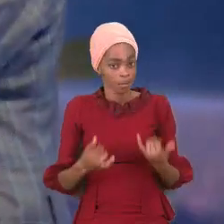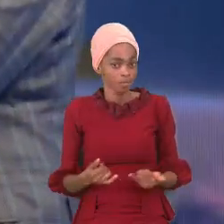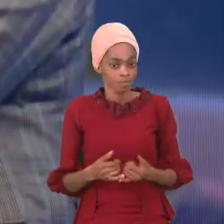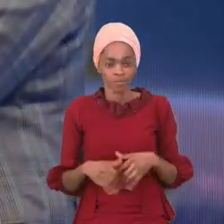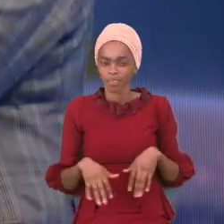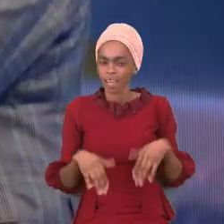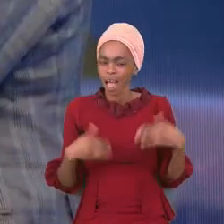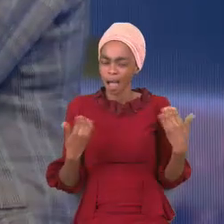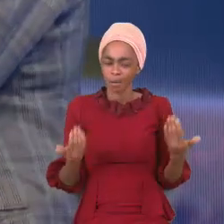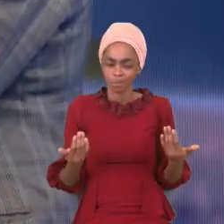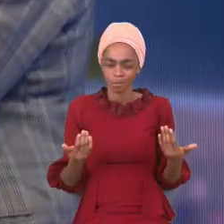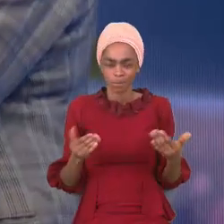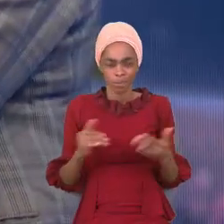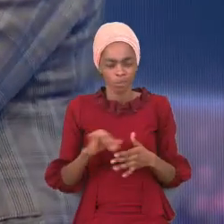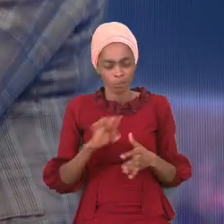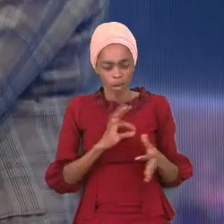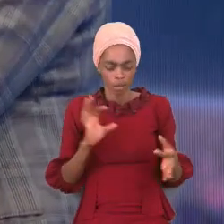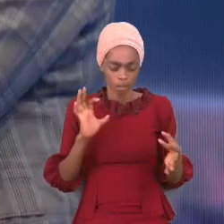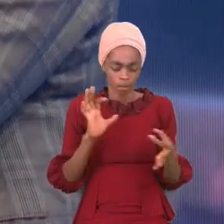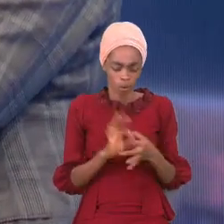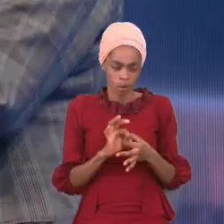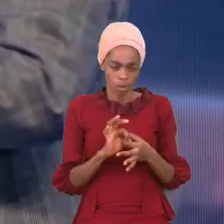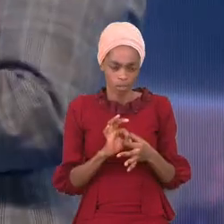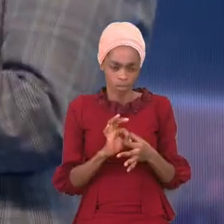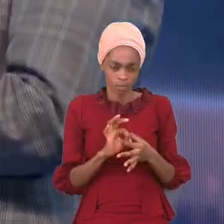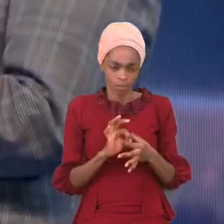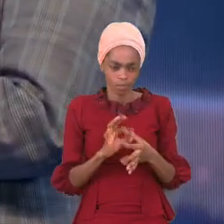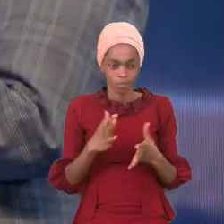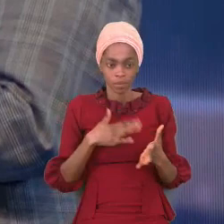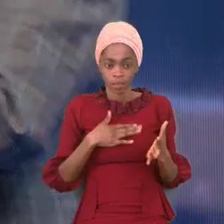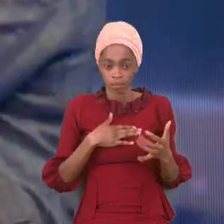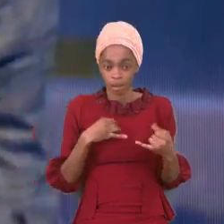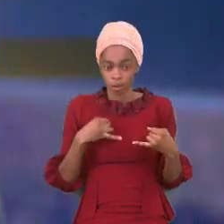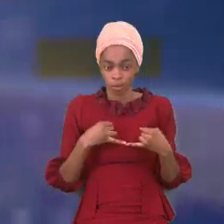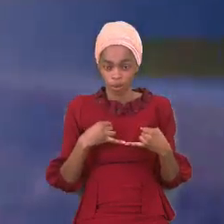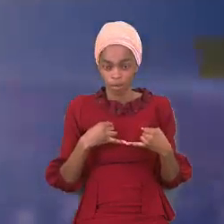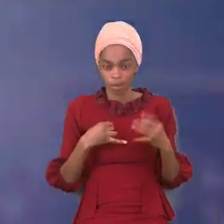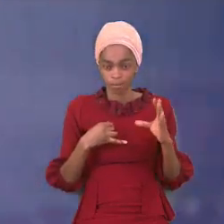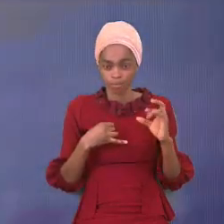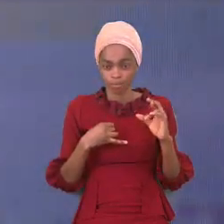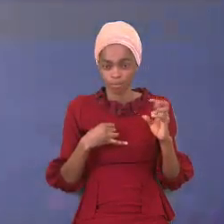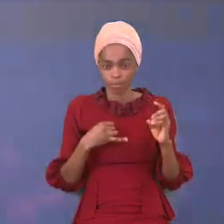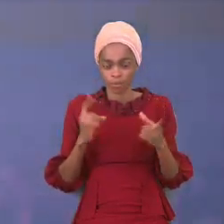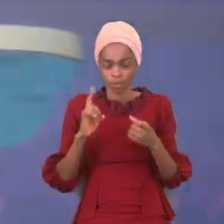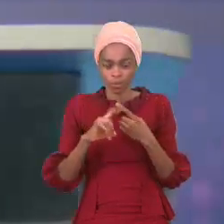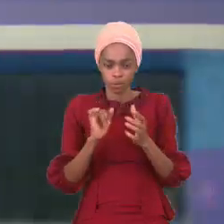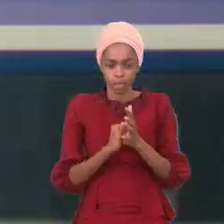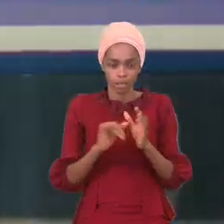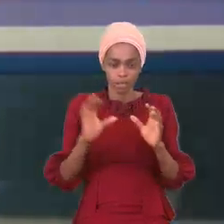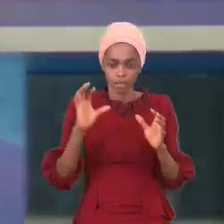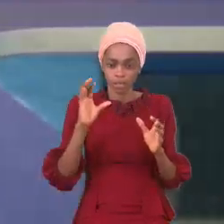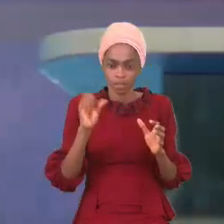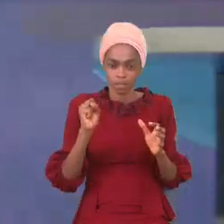I plug my cord into that socket